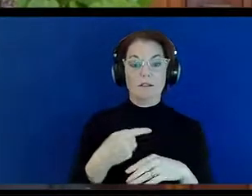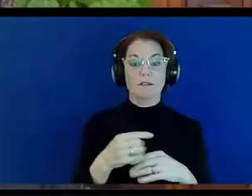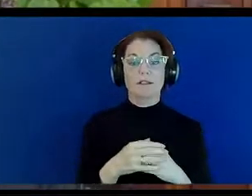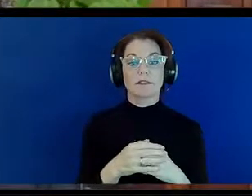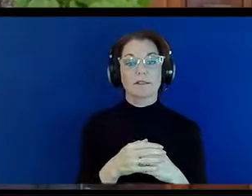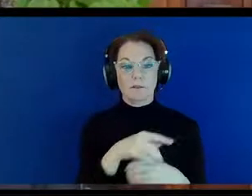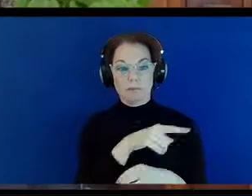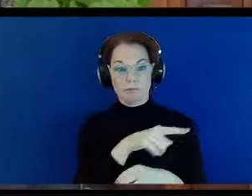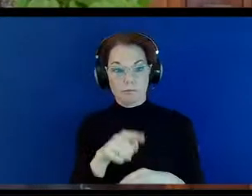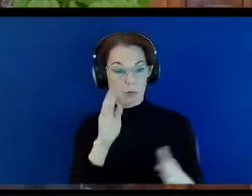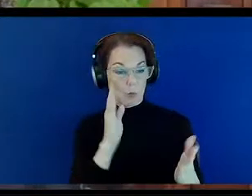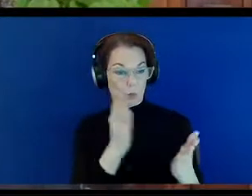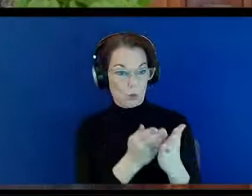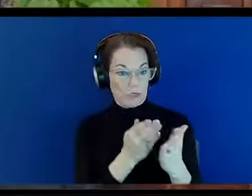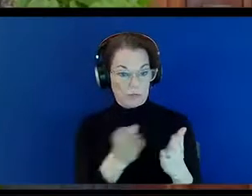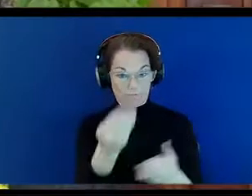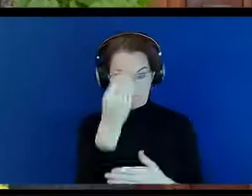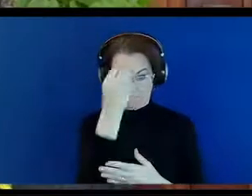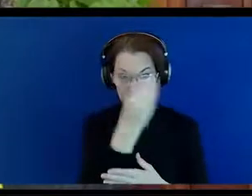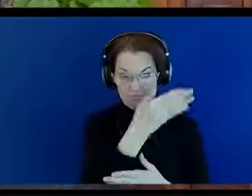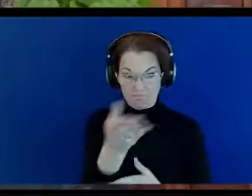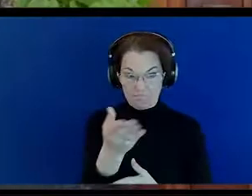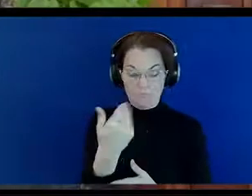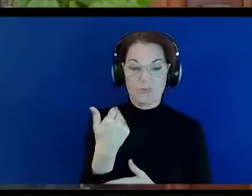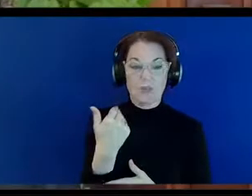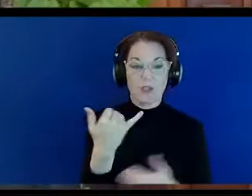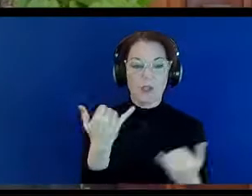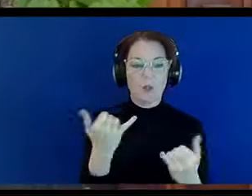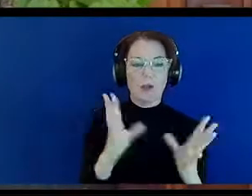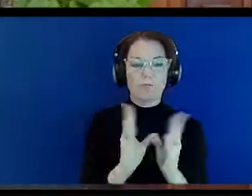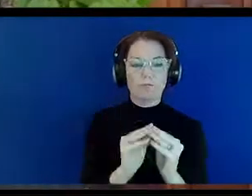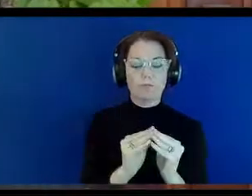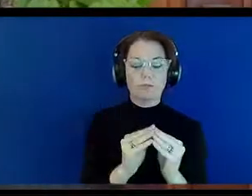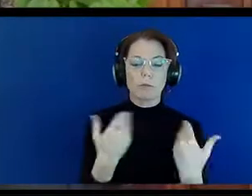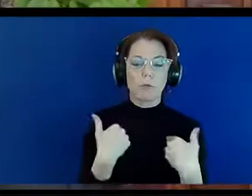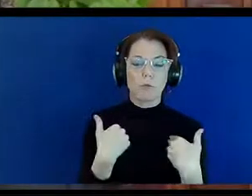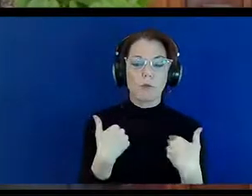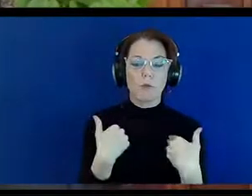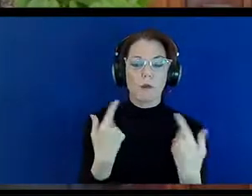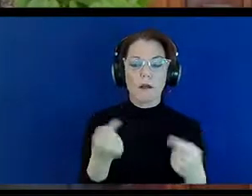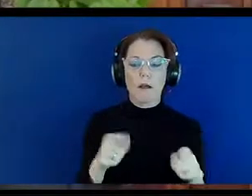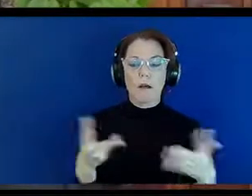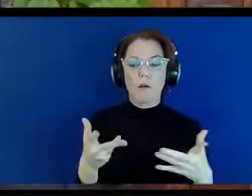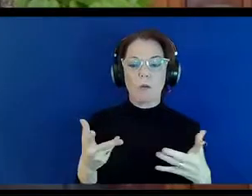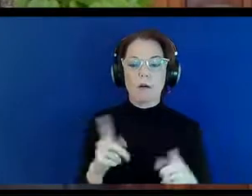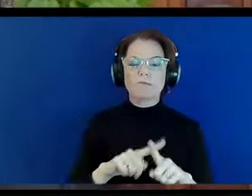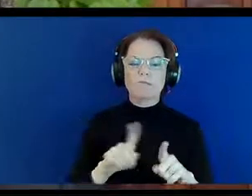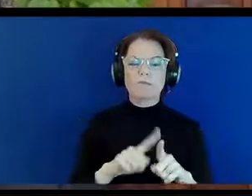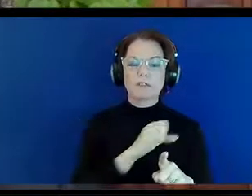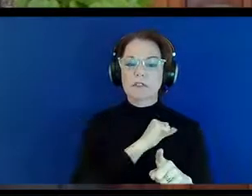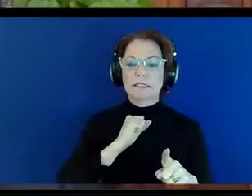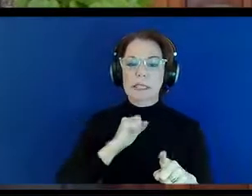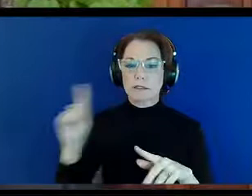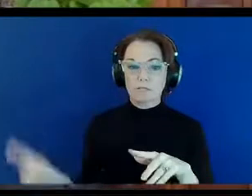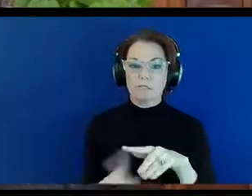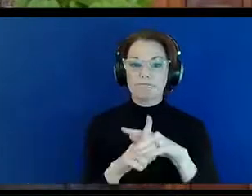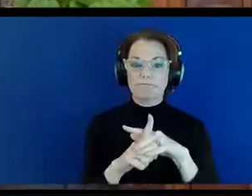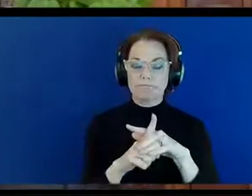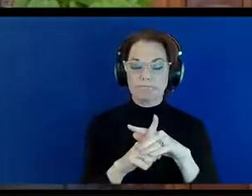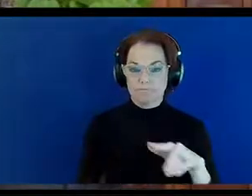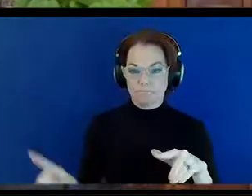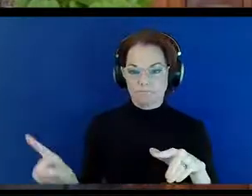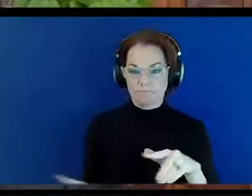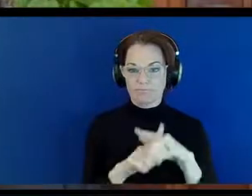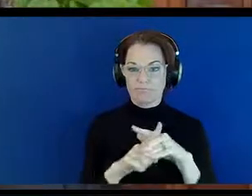have various senators in and out. It's a day when senators have other hearings or other commitments, so they're in and